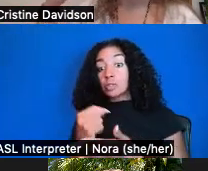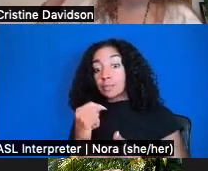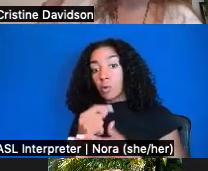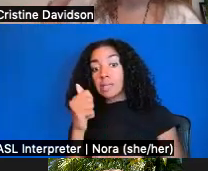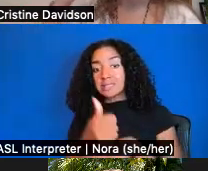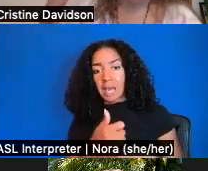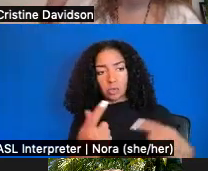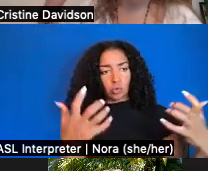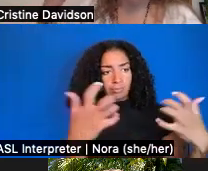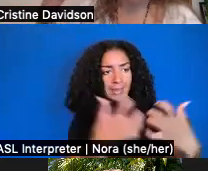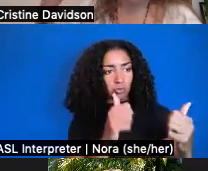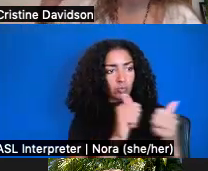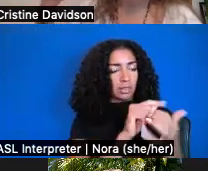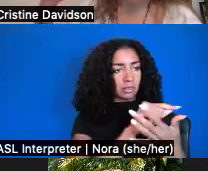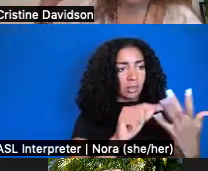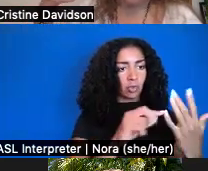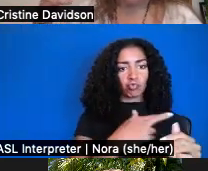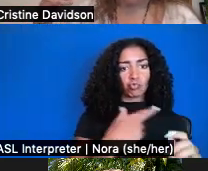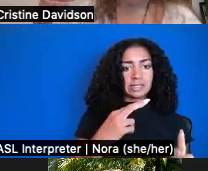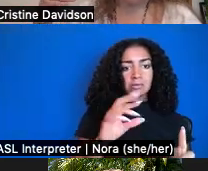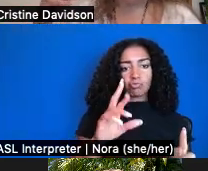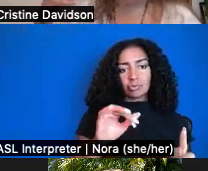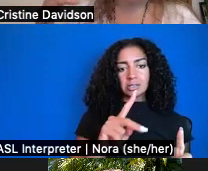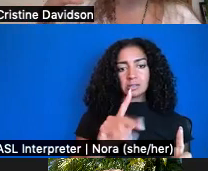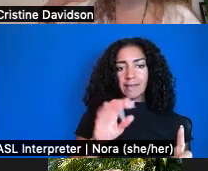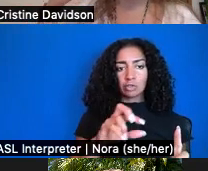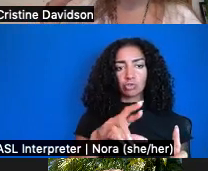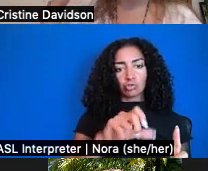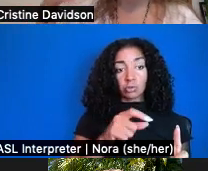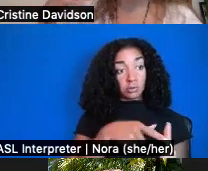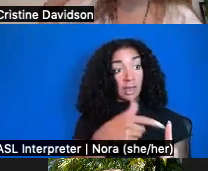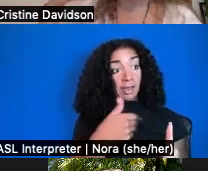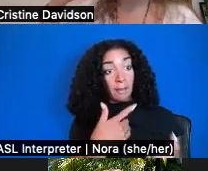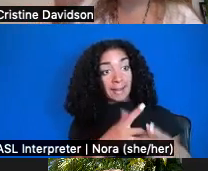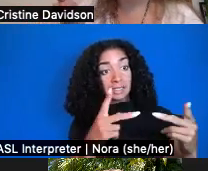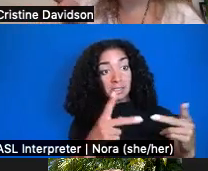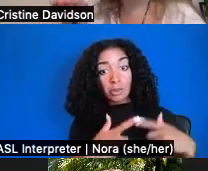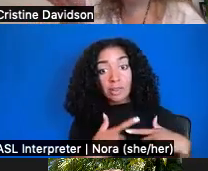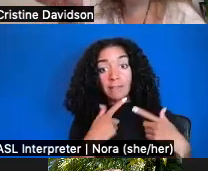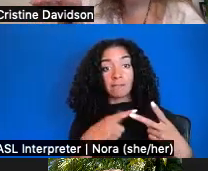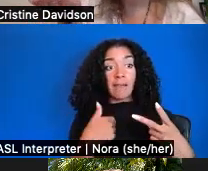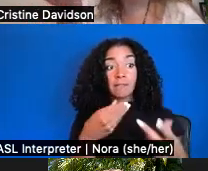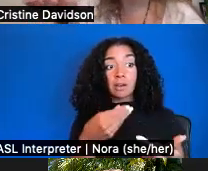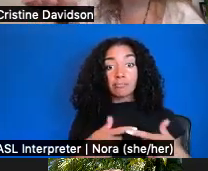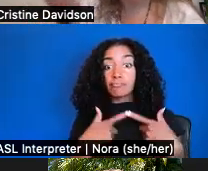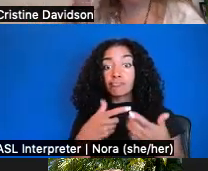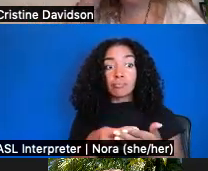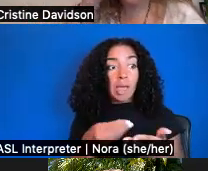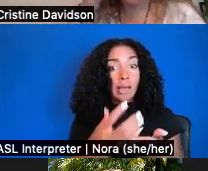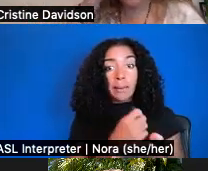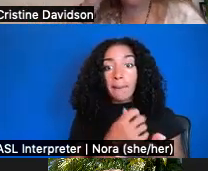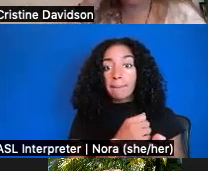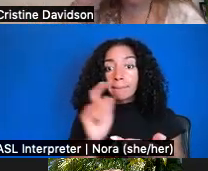live? Do they have income? You know, all that kind of like sort of base